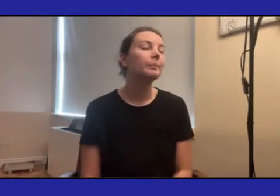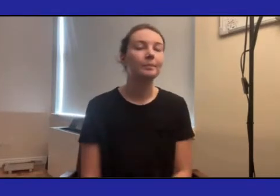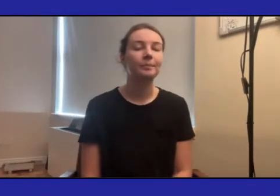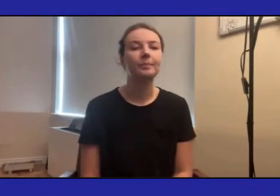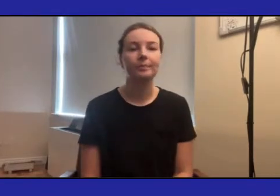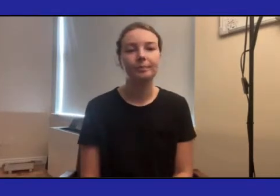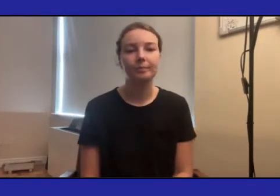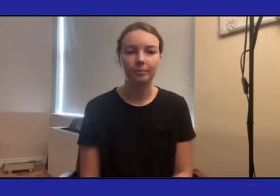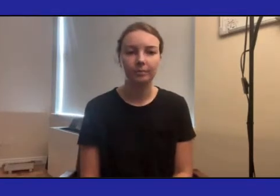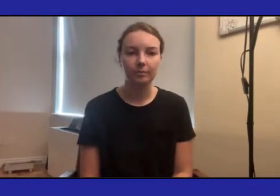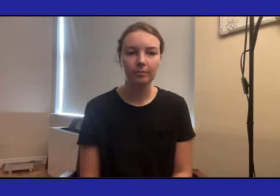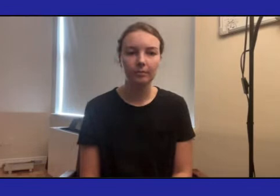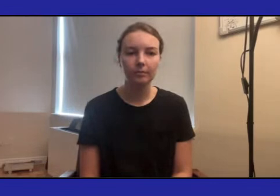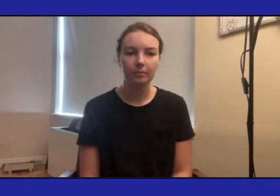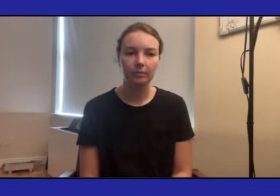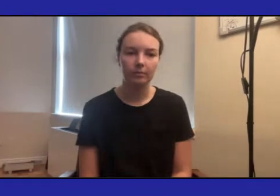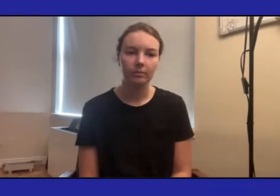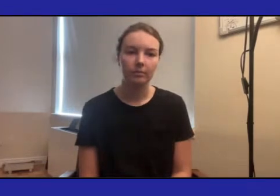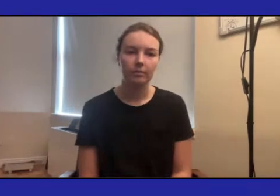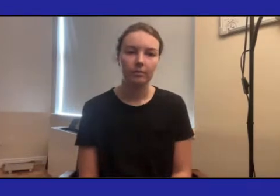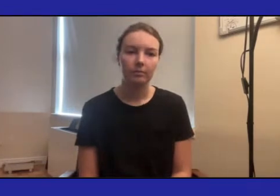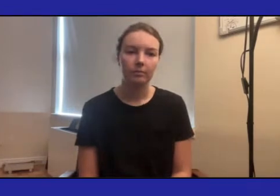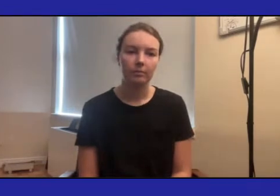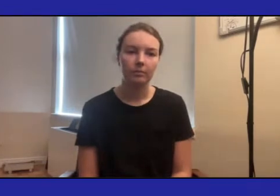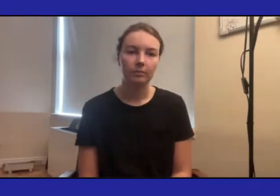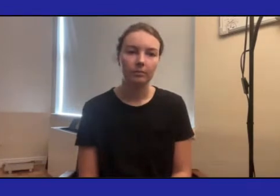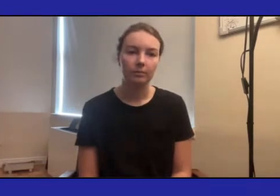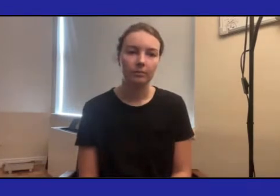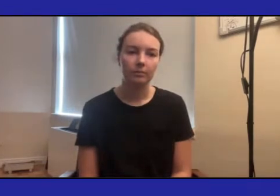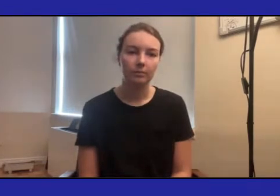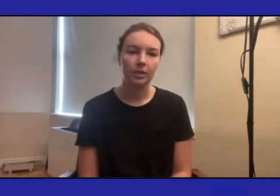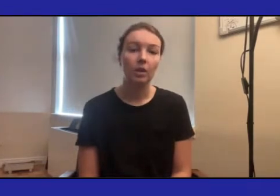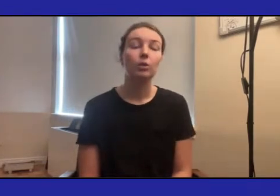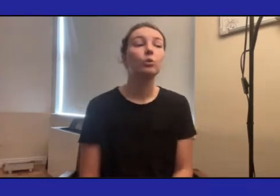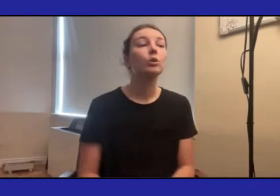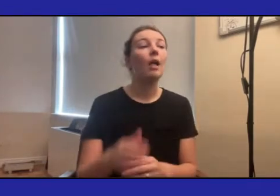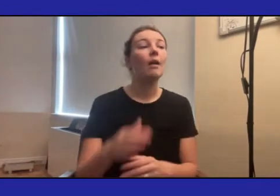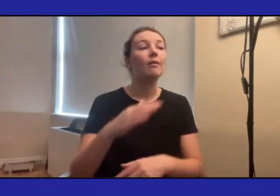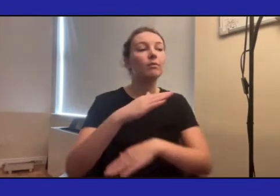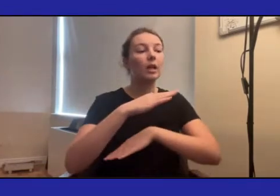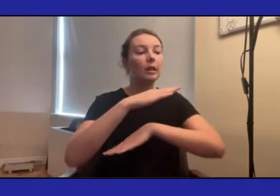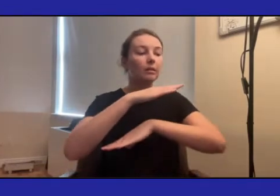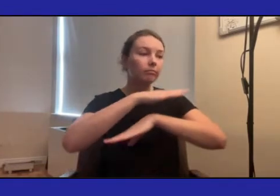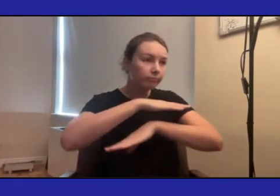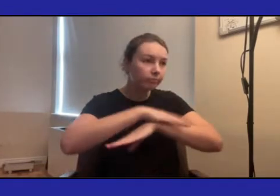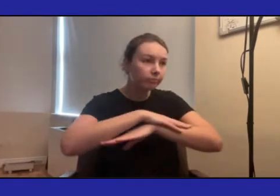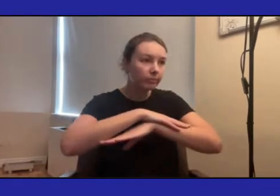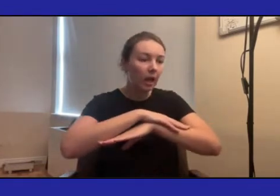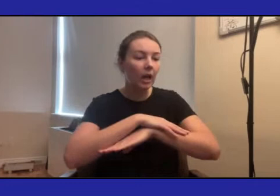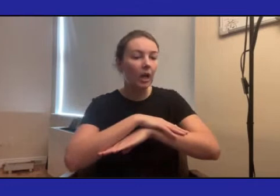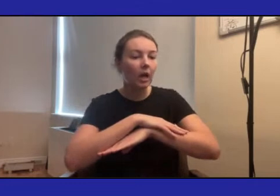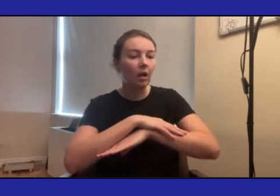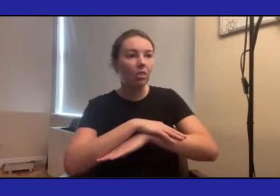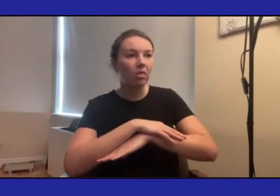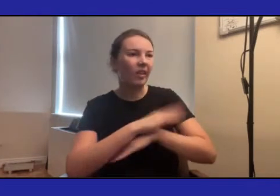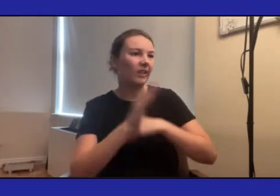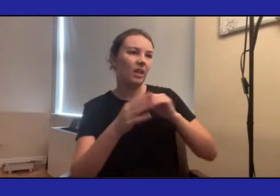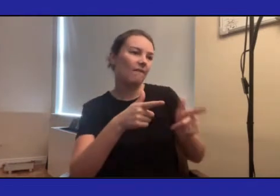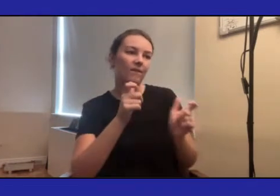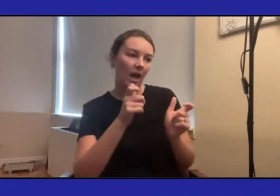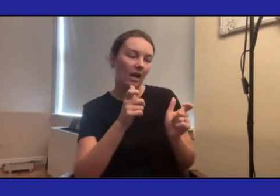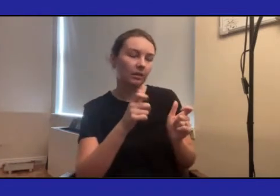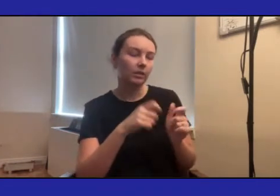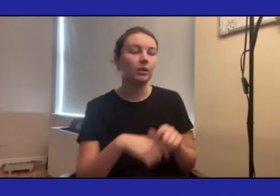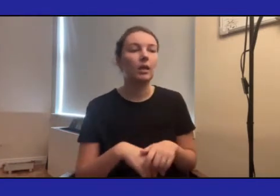Okay. And they want to have a kiosk plus the restaurant. So there's going to be the kiosk operates like